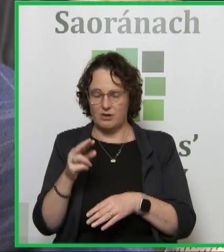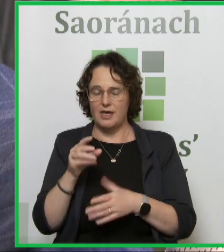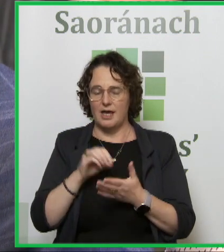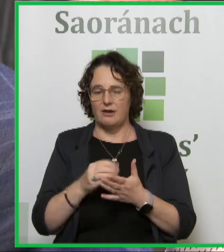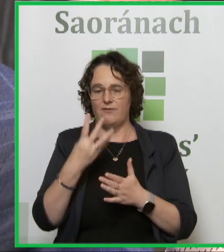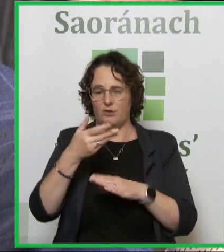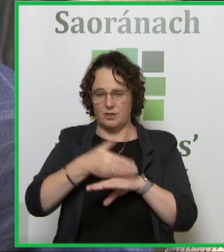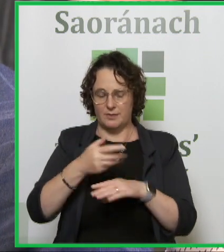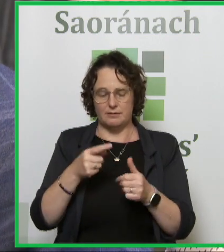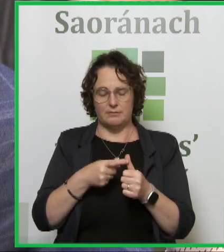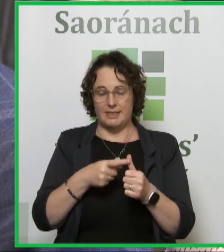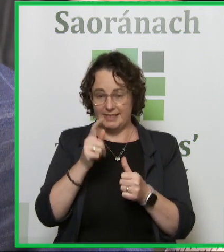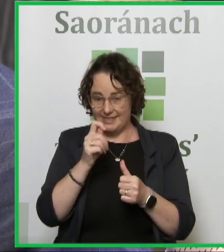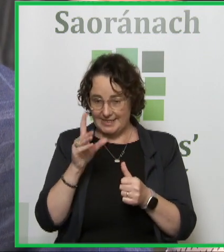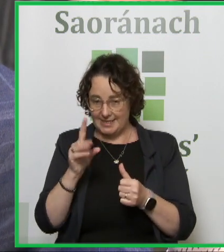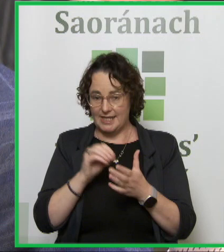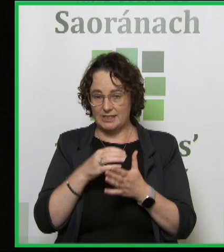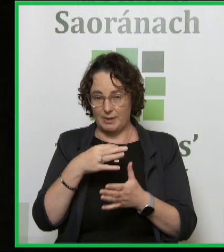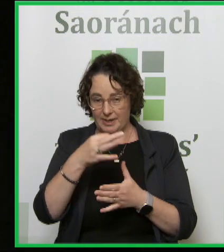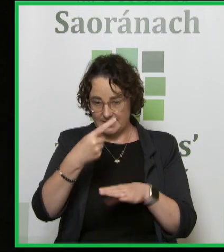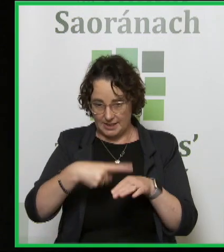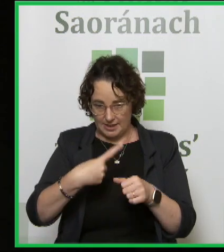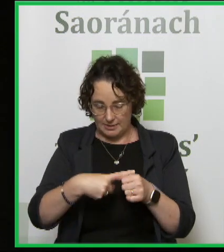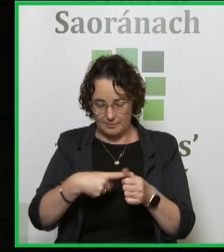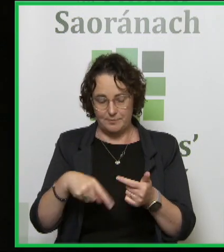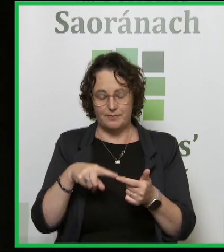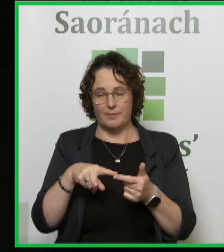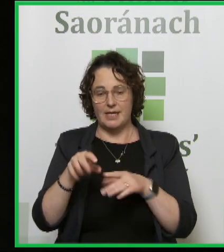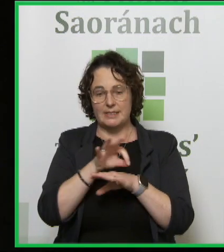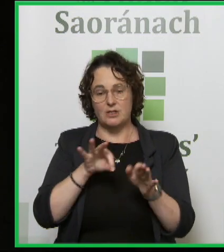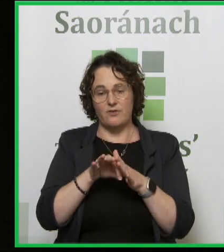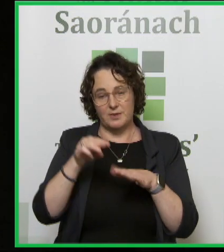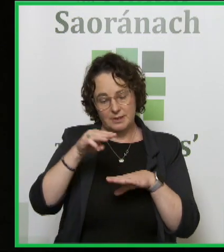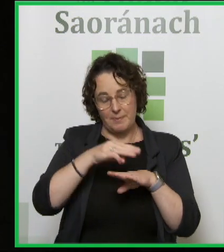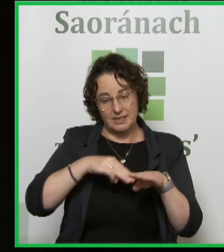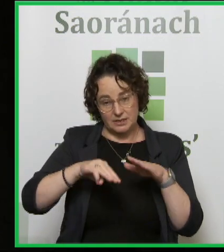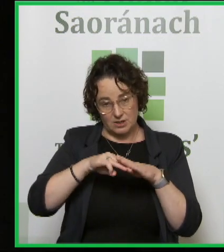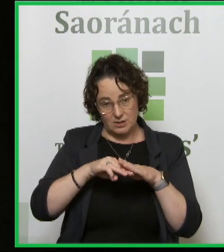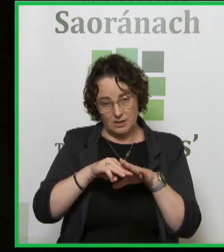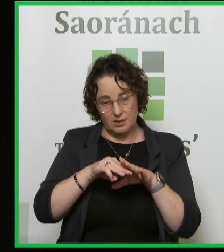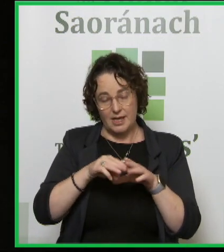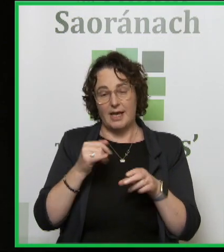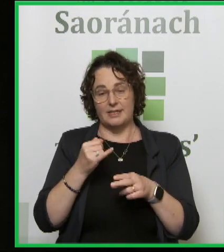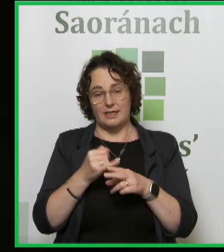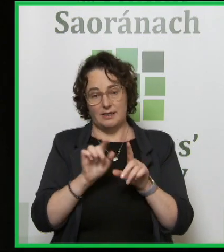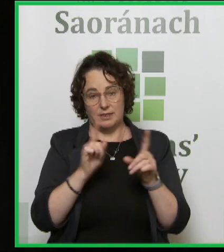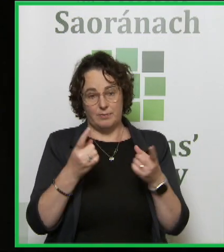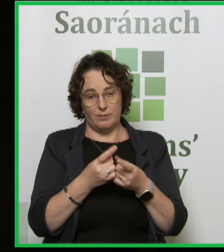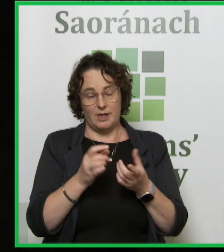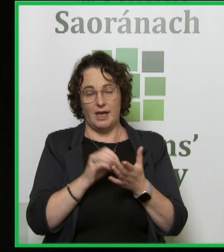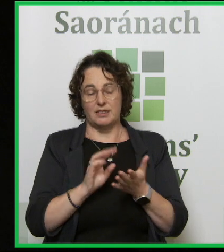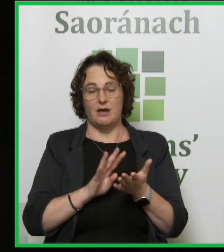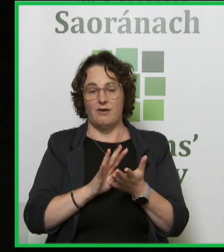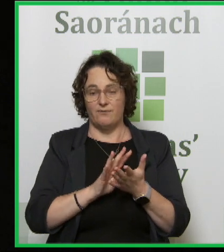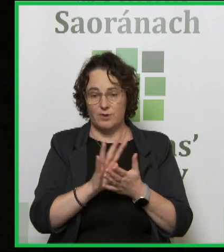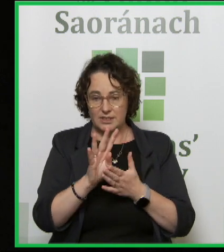He's a TD, he has to be re-elected. He's a government minister, and within the department, when I worked with him, we have 14 offices